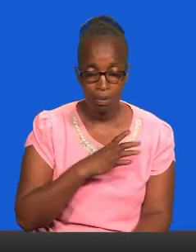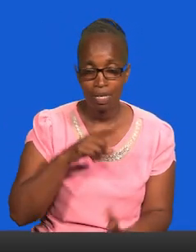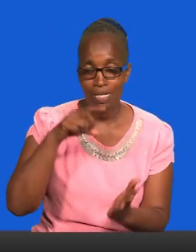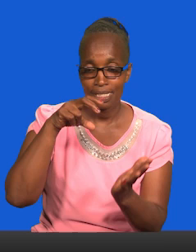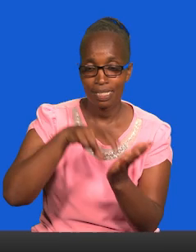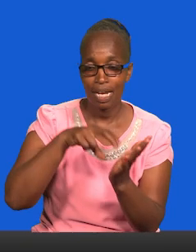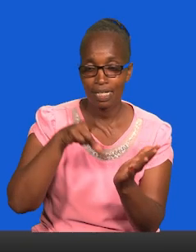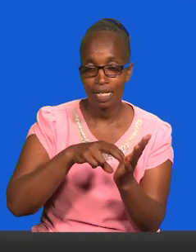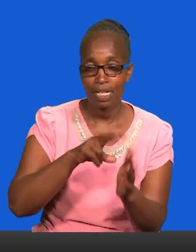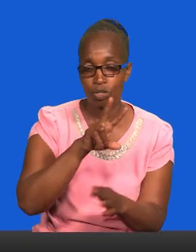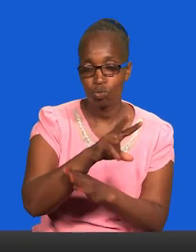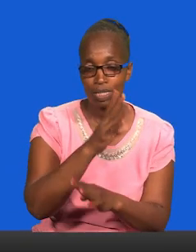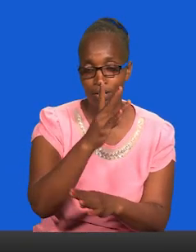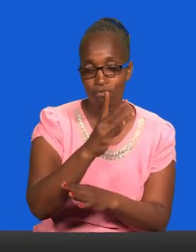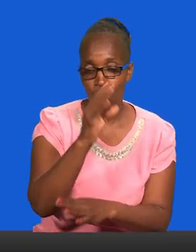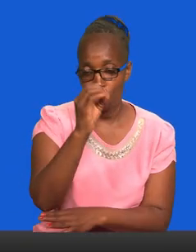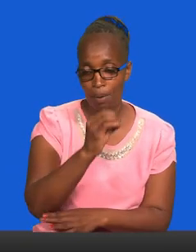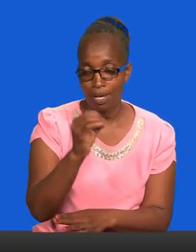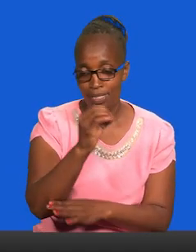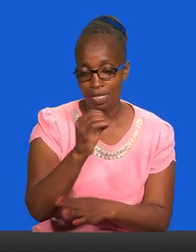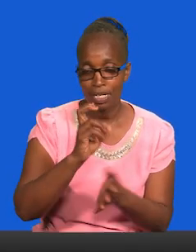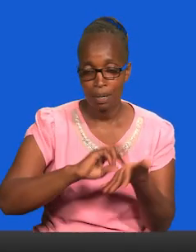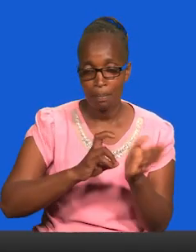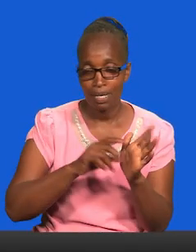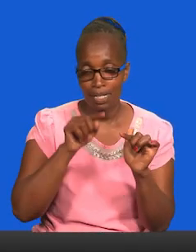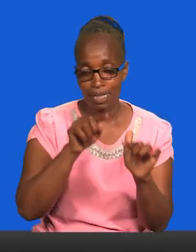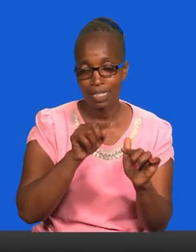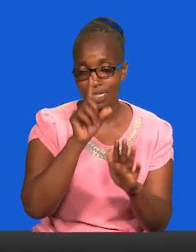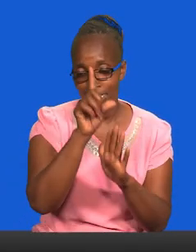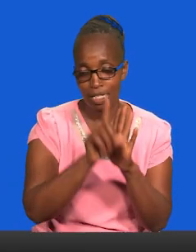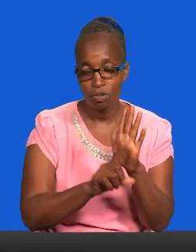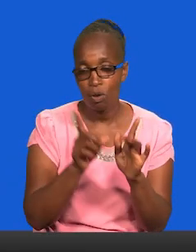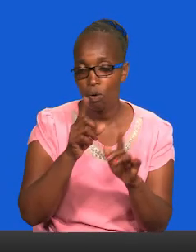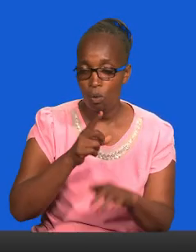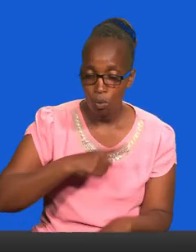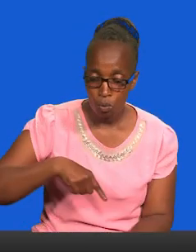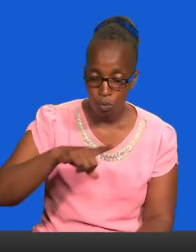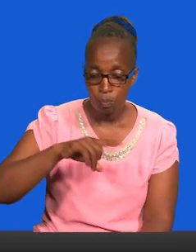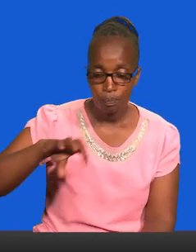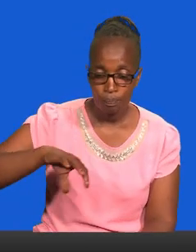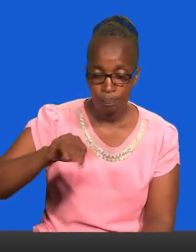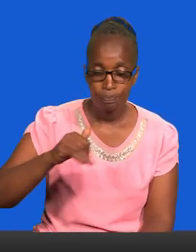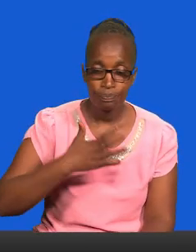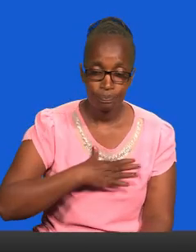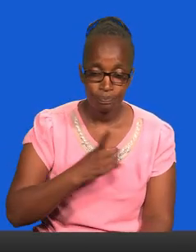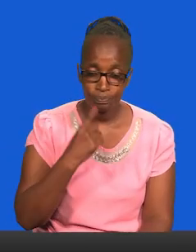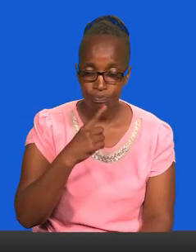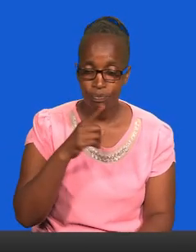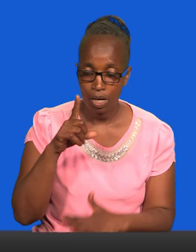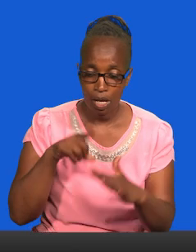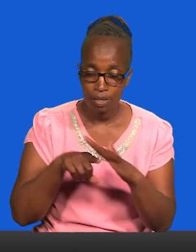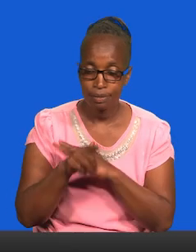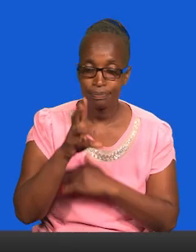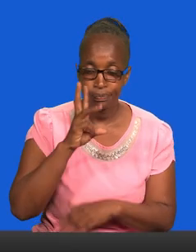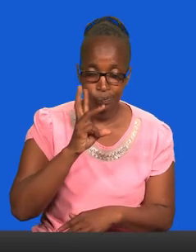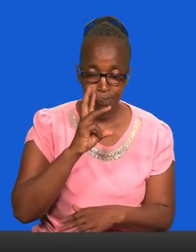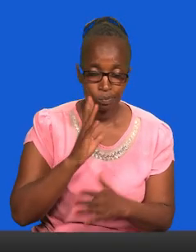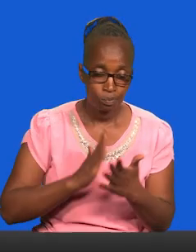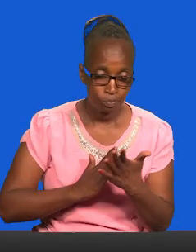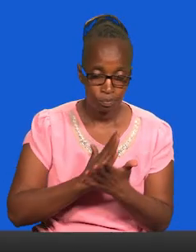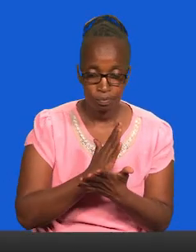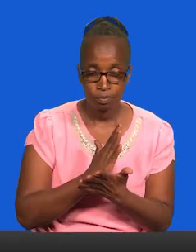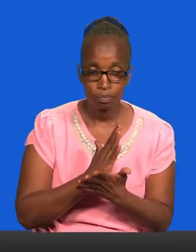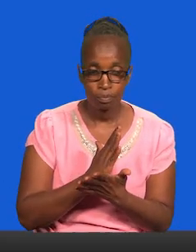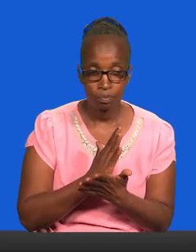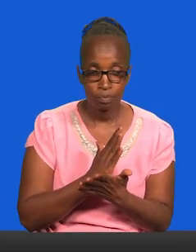water stand at about 24%. It's still quite low, but as a county, the people who access safe water, that